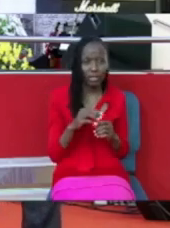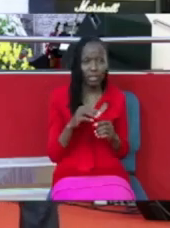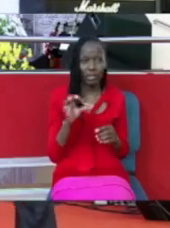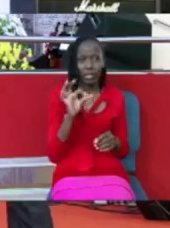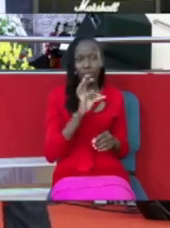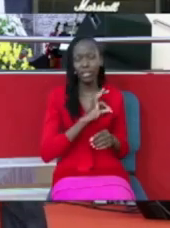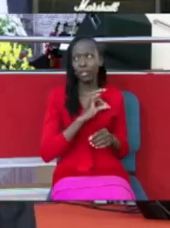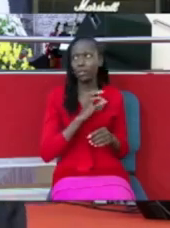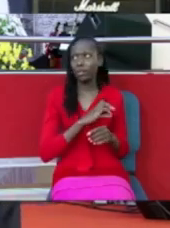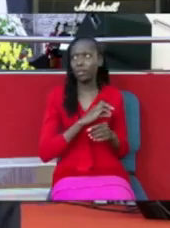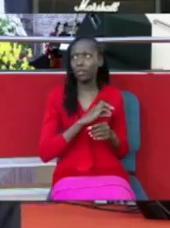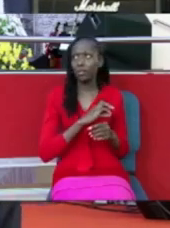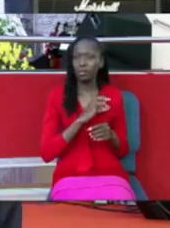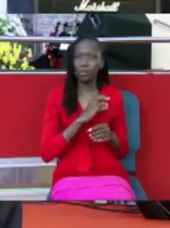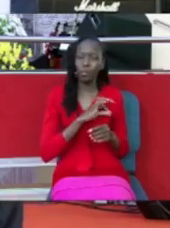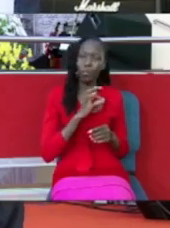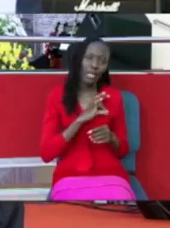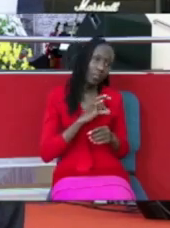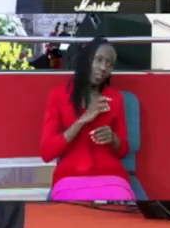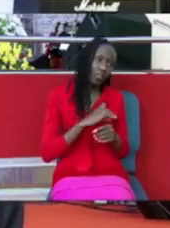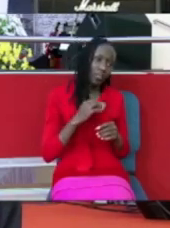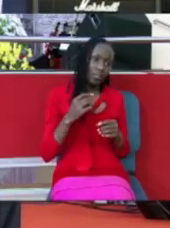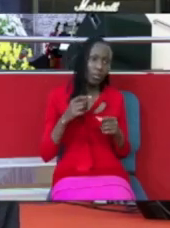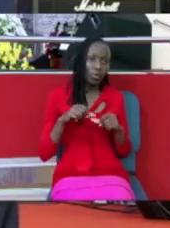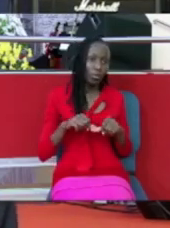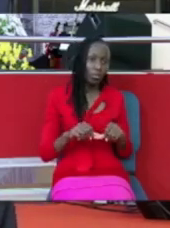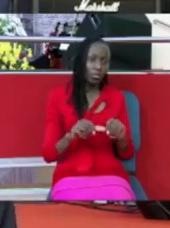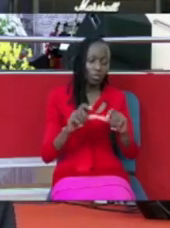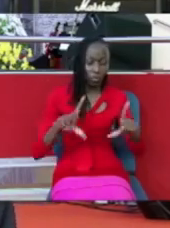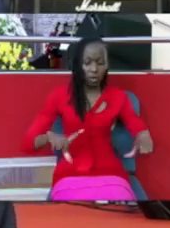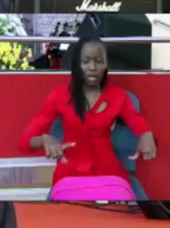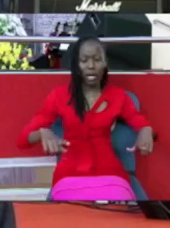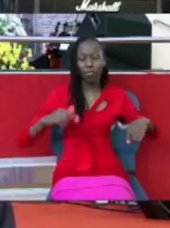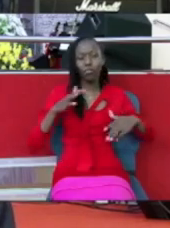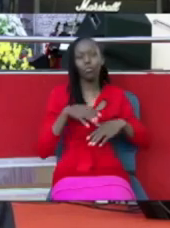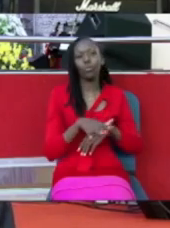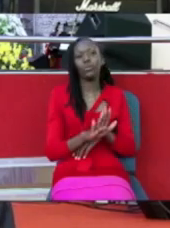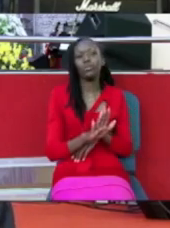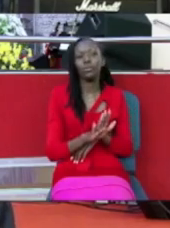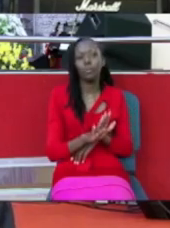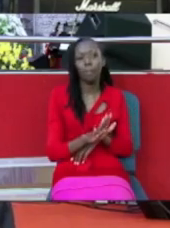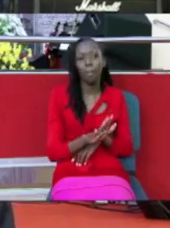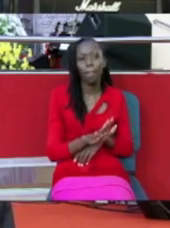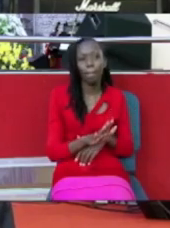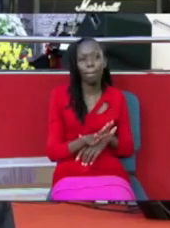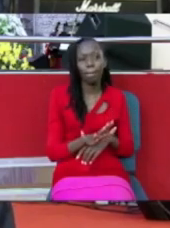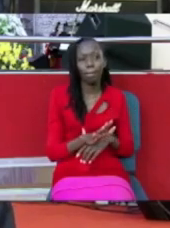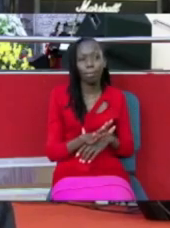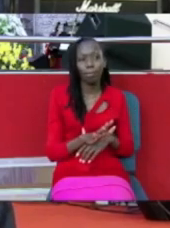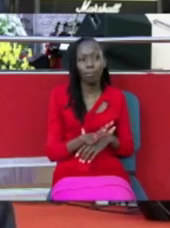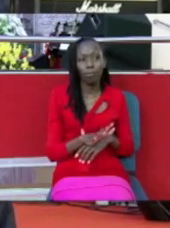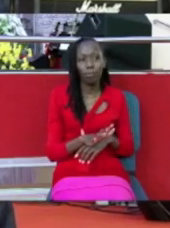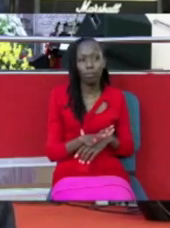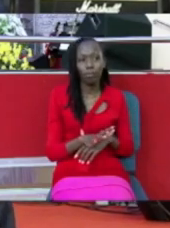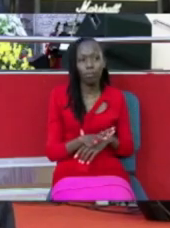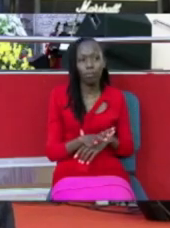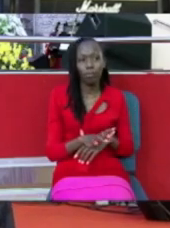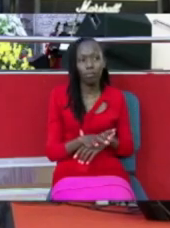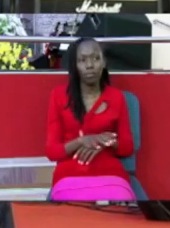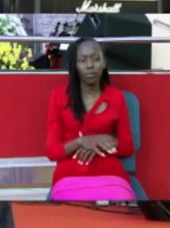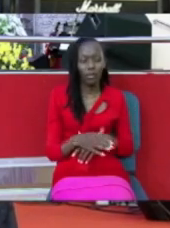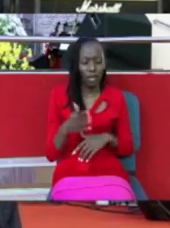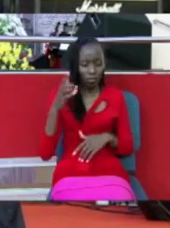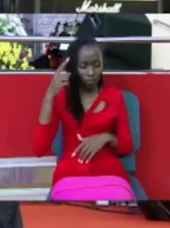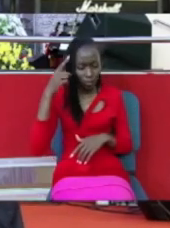the rest of your life. Utapata ama utapata zile faida kwa maisha yako yote. Thought digestion.